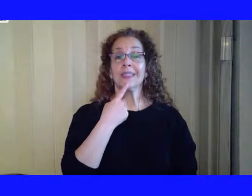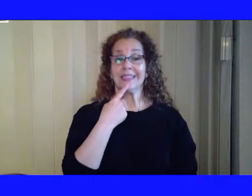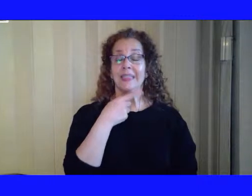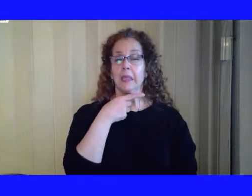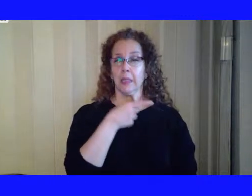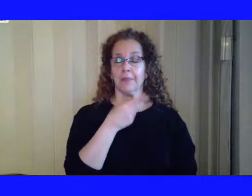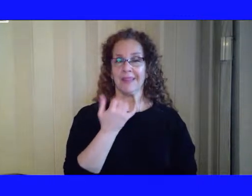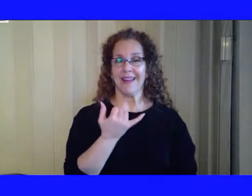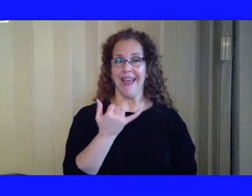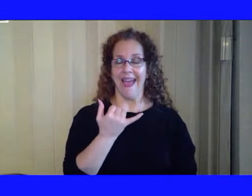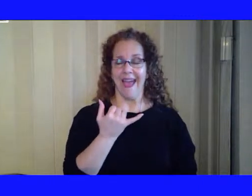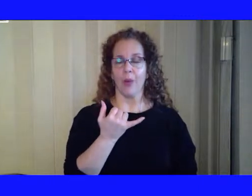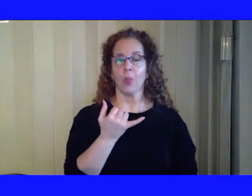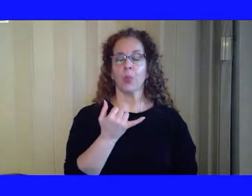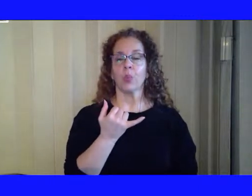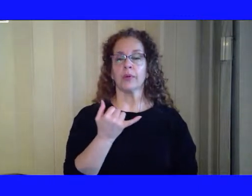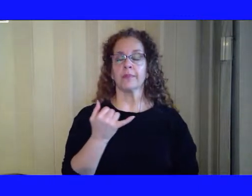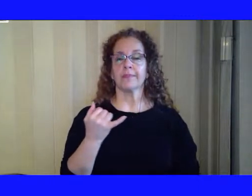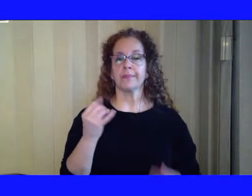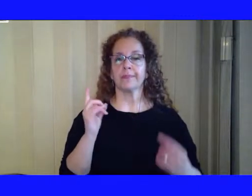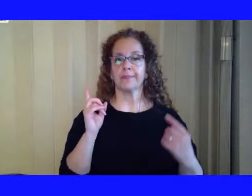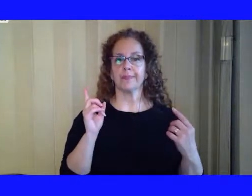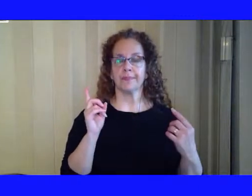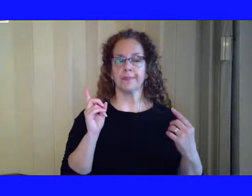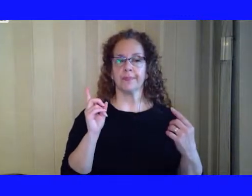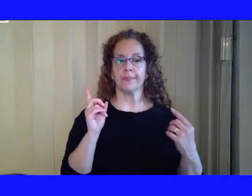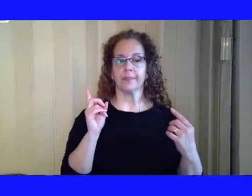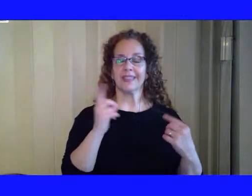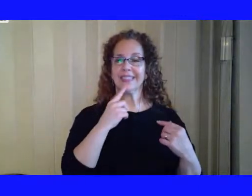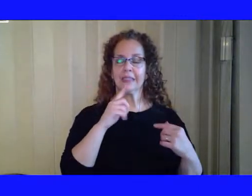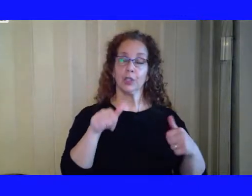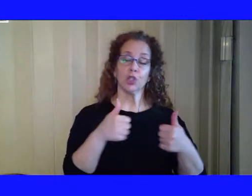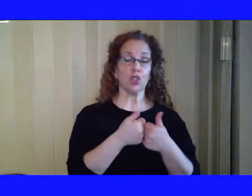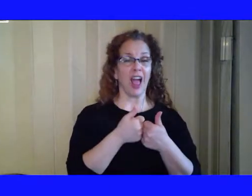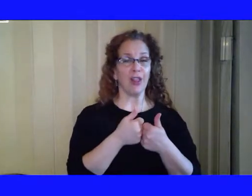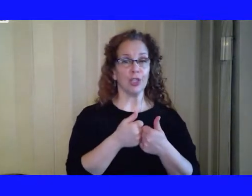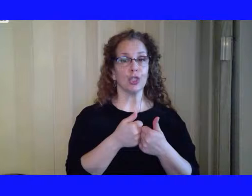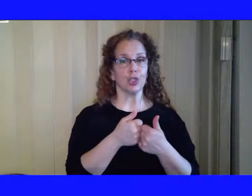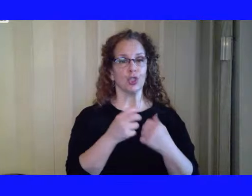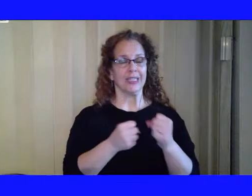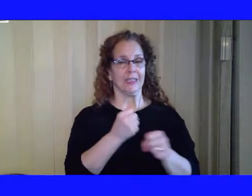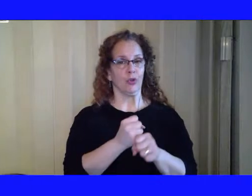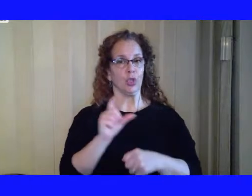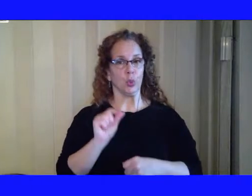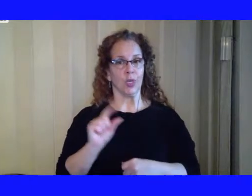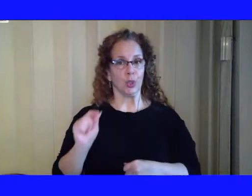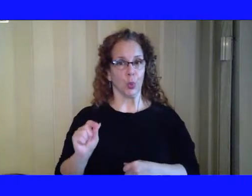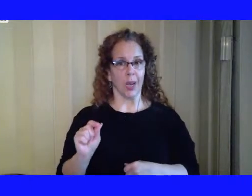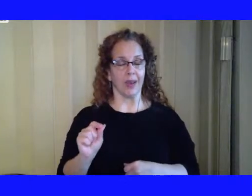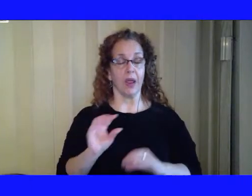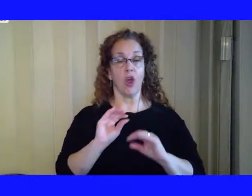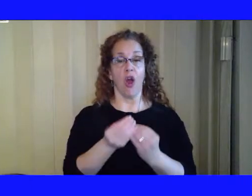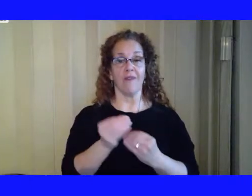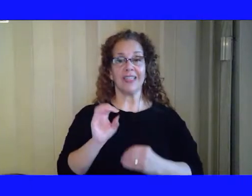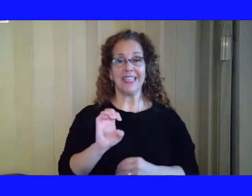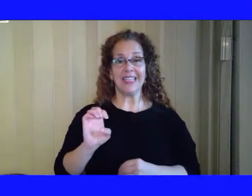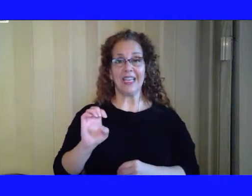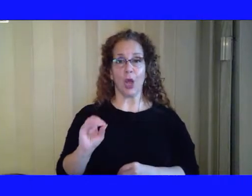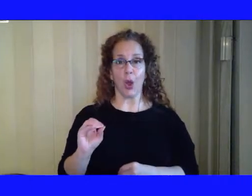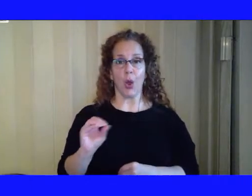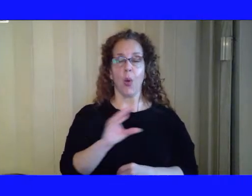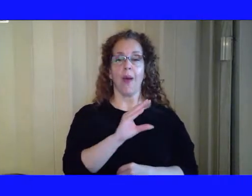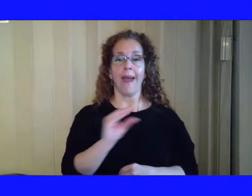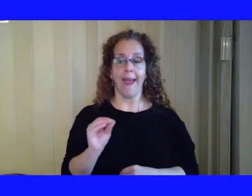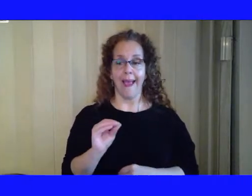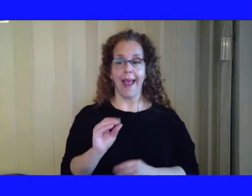or needed leave as a reasonable accommodation. So while we had a large number of requests, our commitment to keeping people